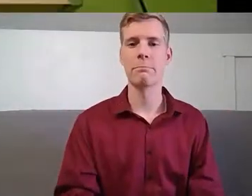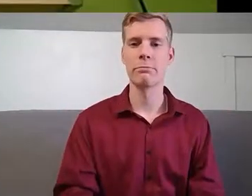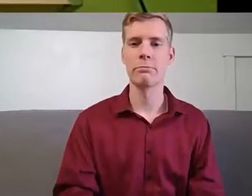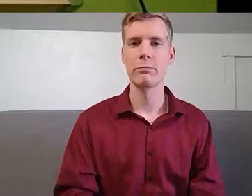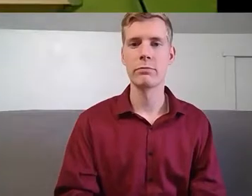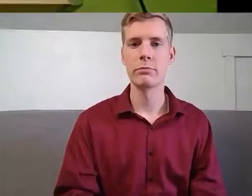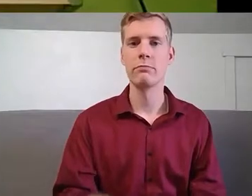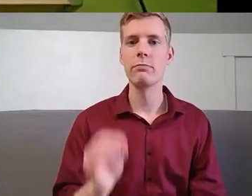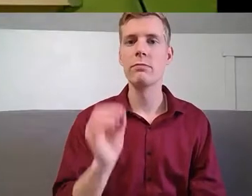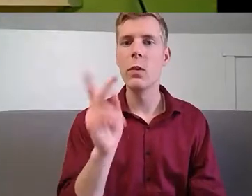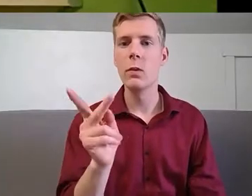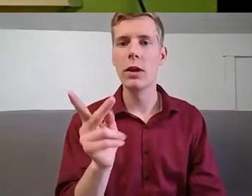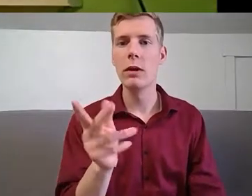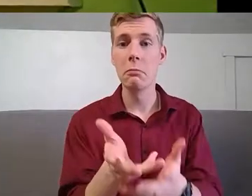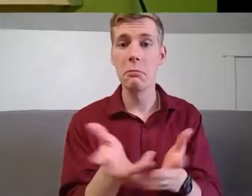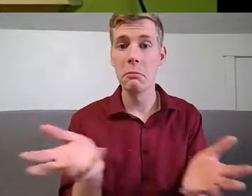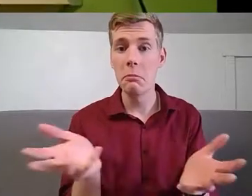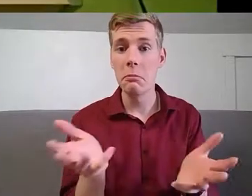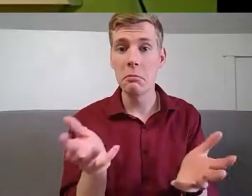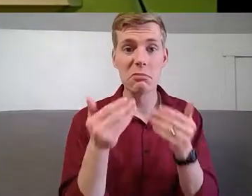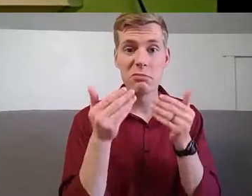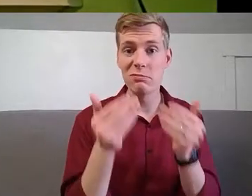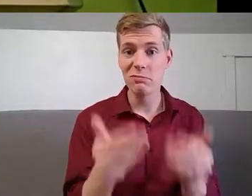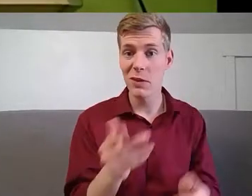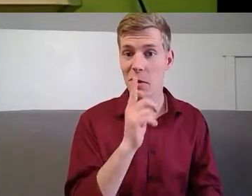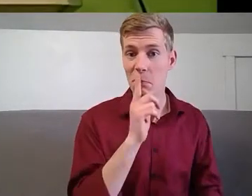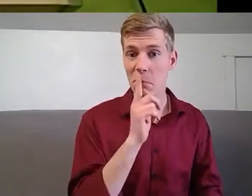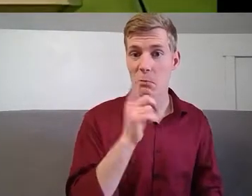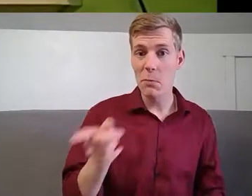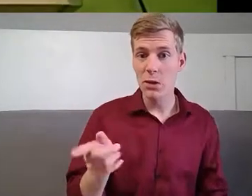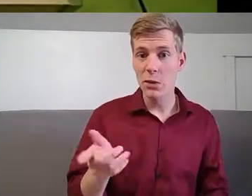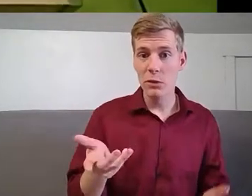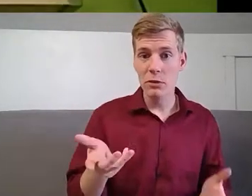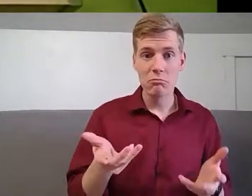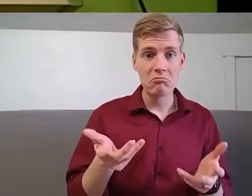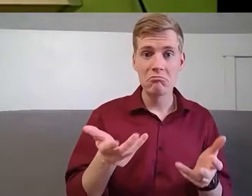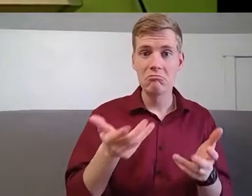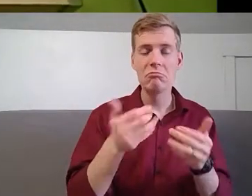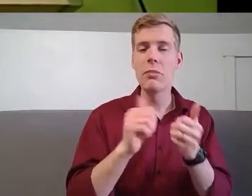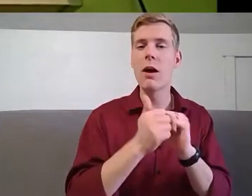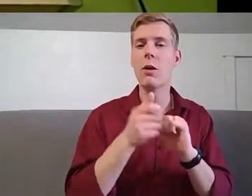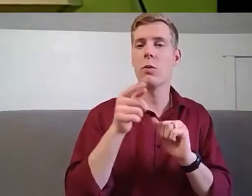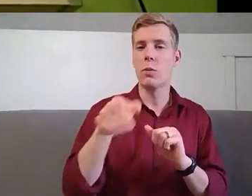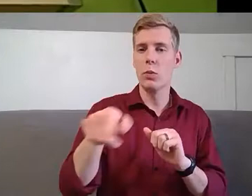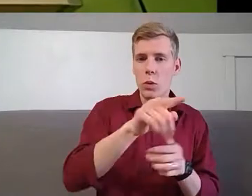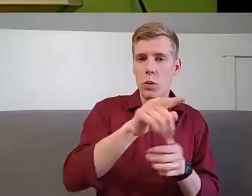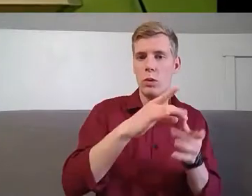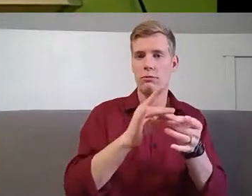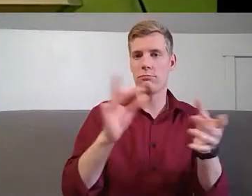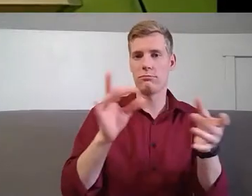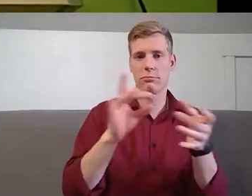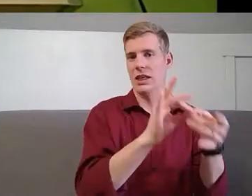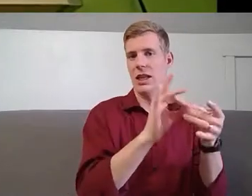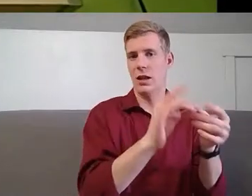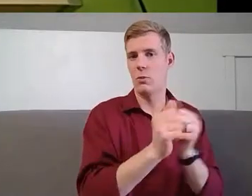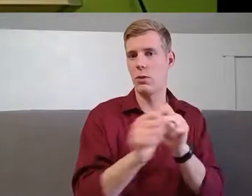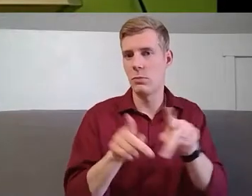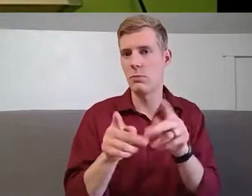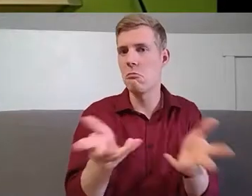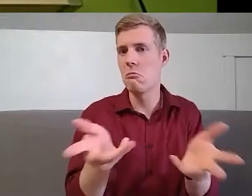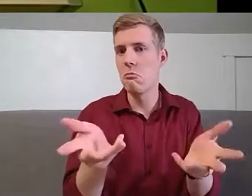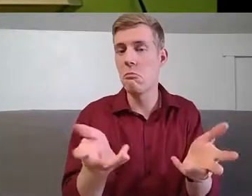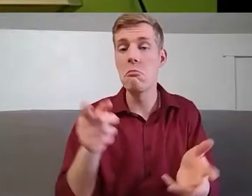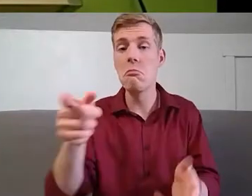All right, so if you guys can unmute yourself and tell us how you're connecting with others during this time.